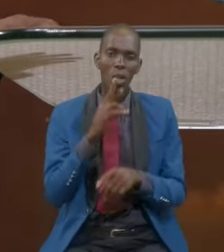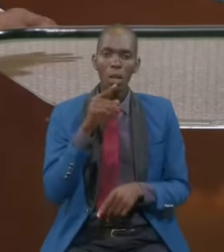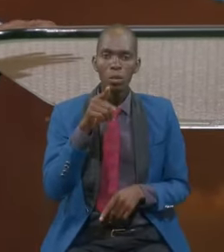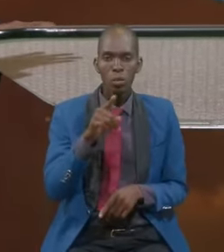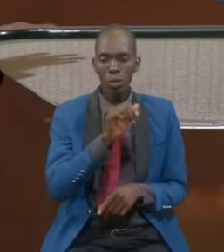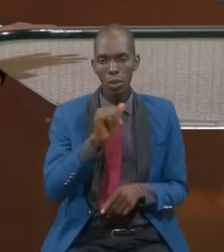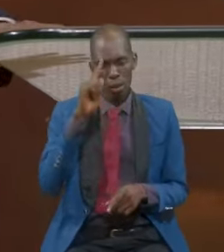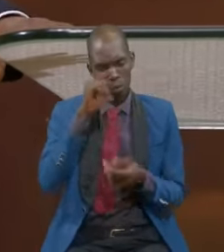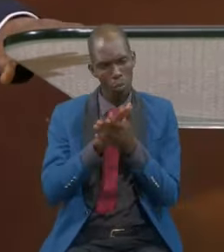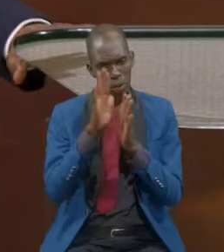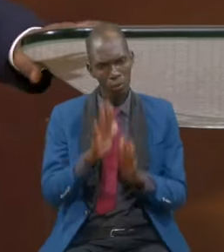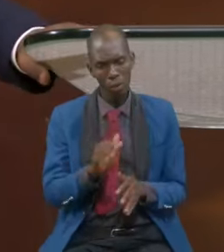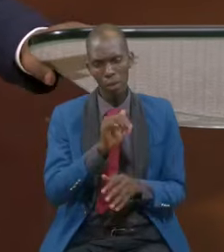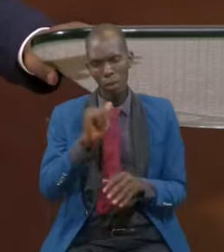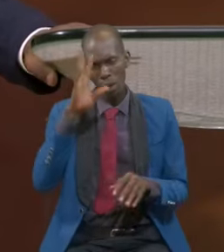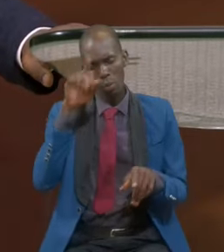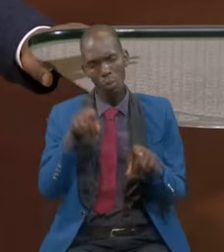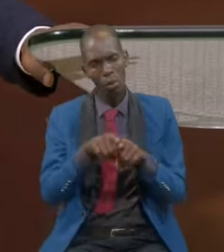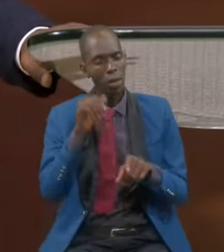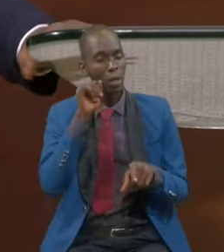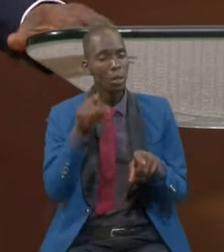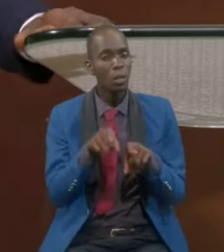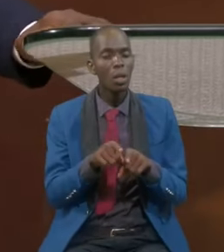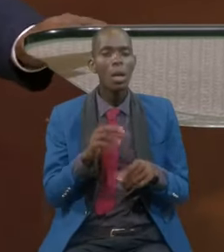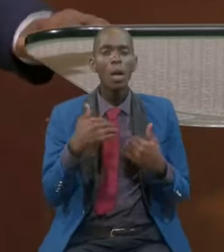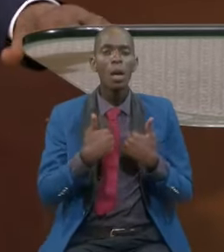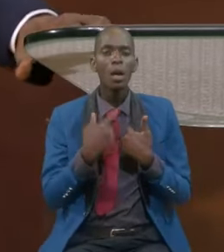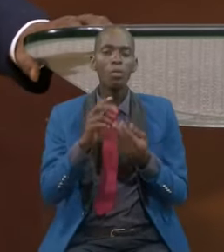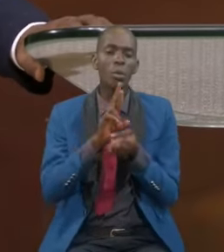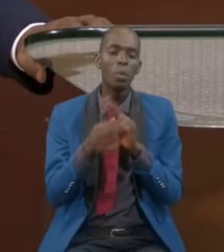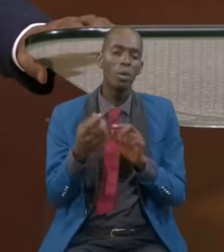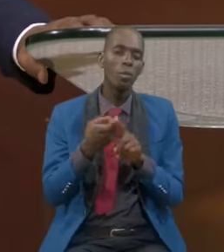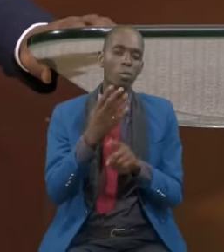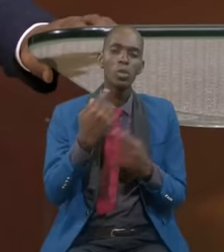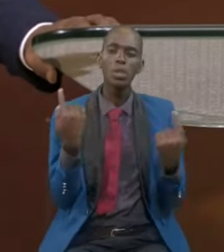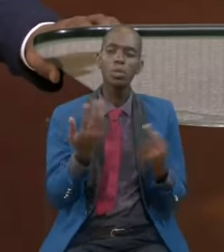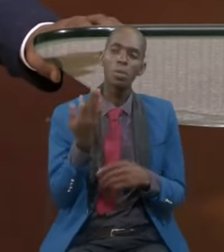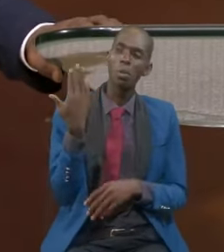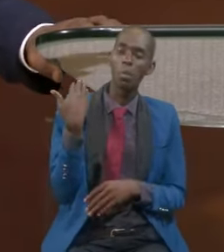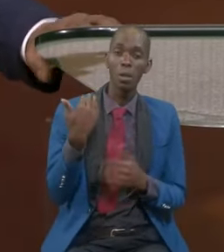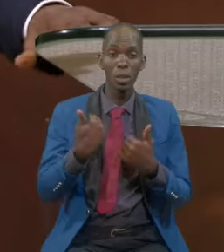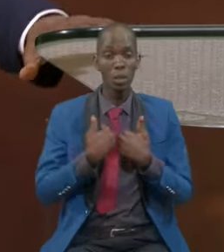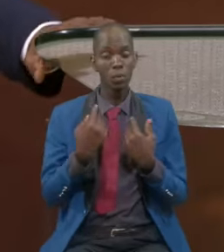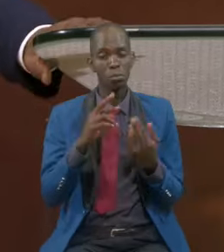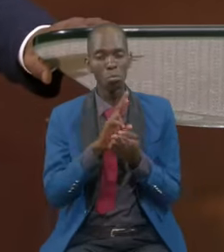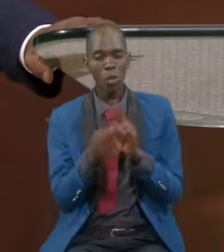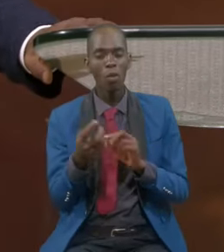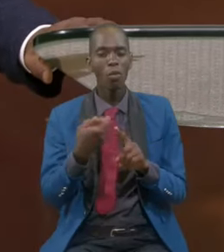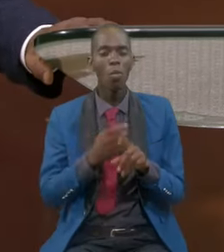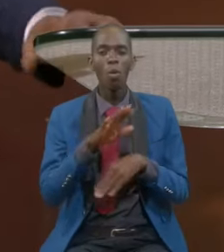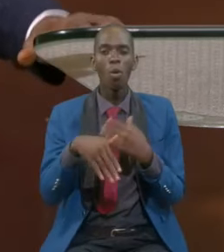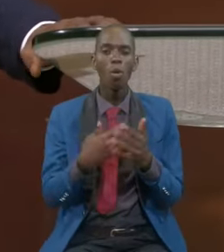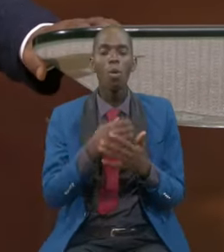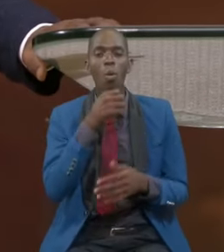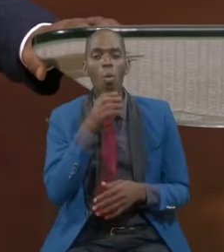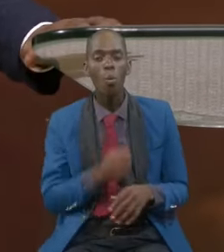you repented? Repented from your past? Have you repented from everything you have been used to? Living